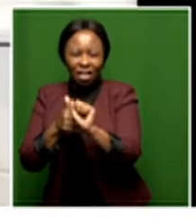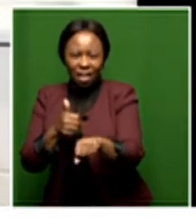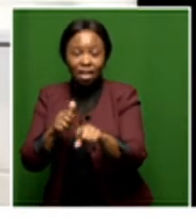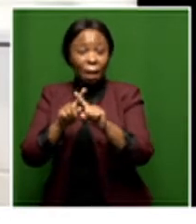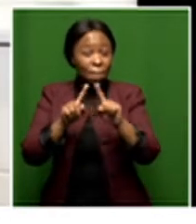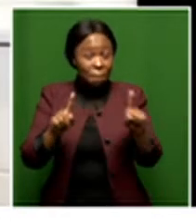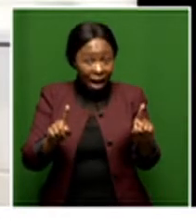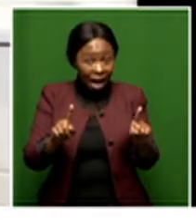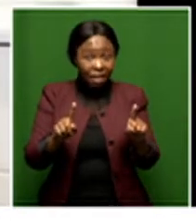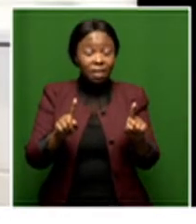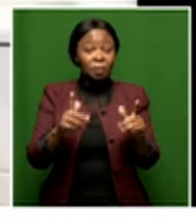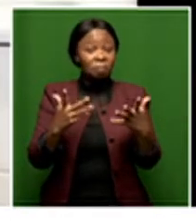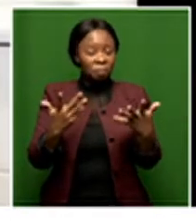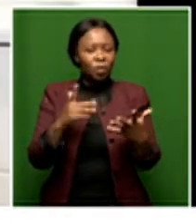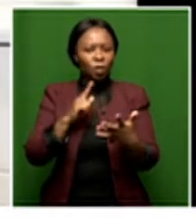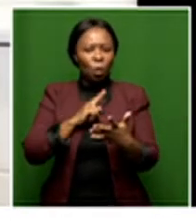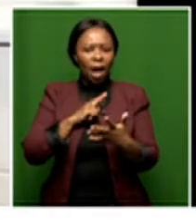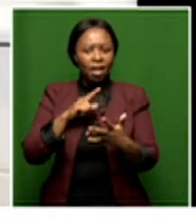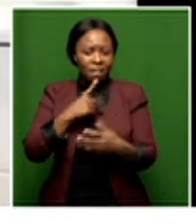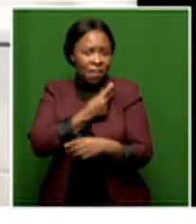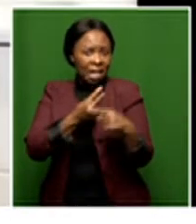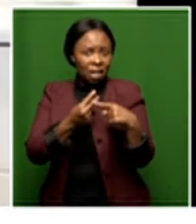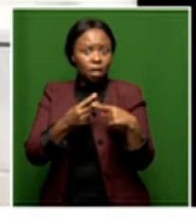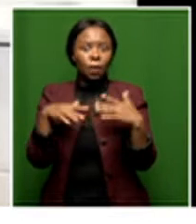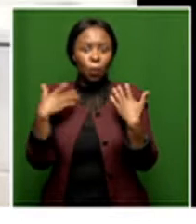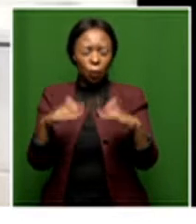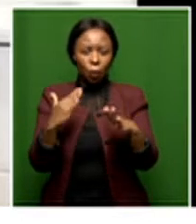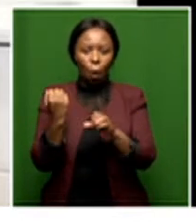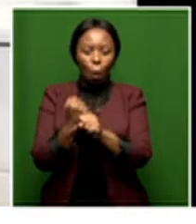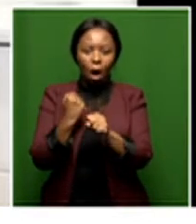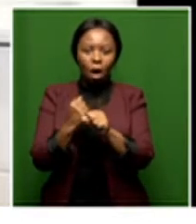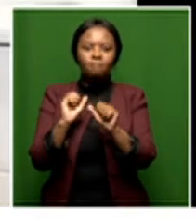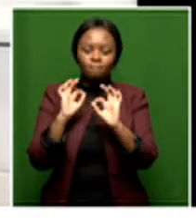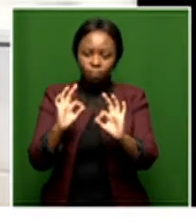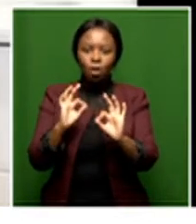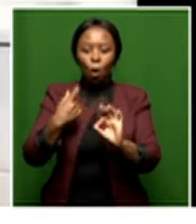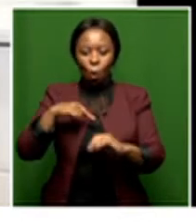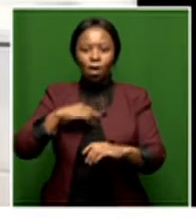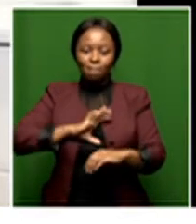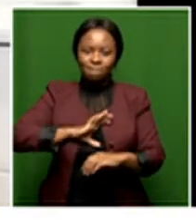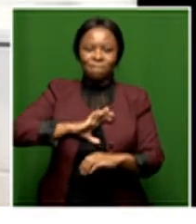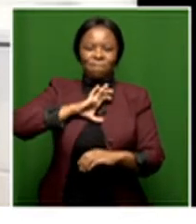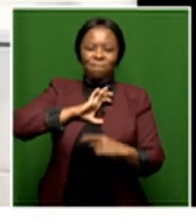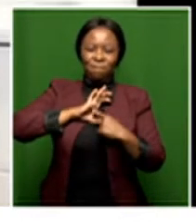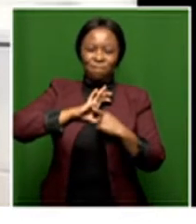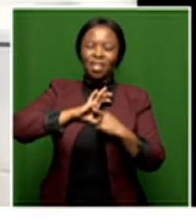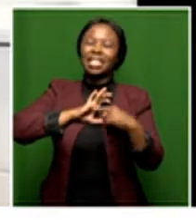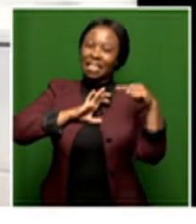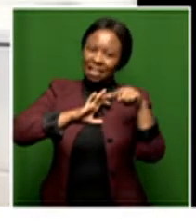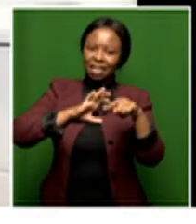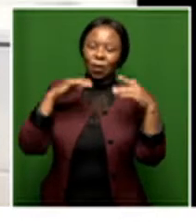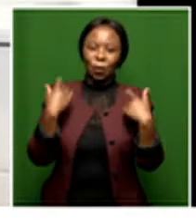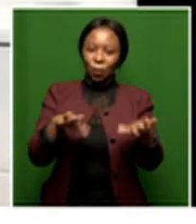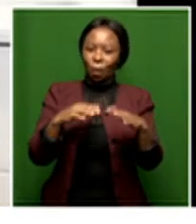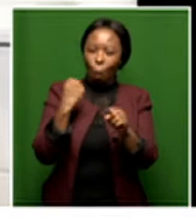our feeling is, because it's such an effective vaccine, that we're pretty confident that it's going to work, if not